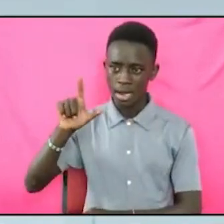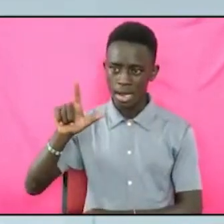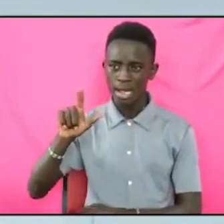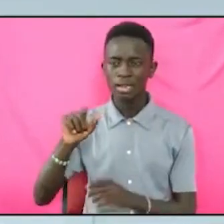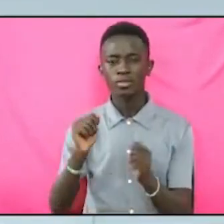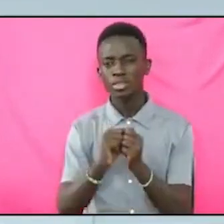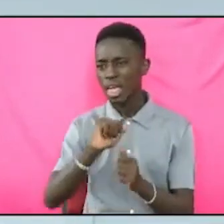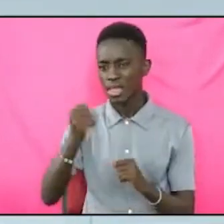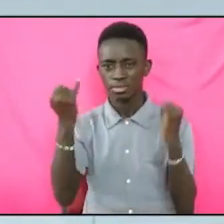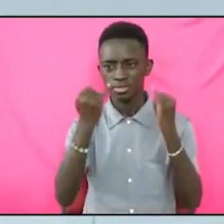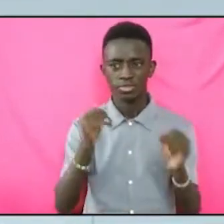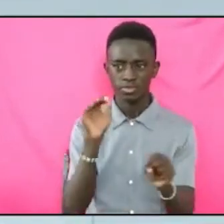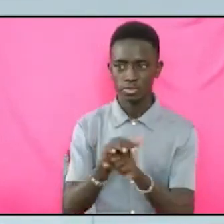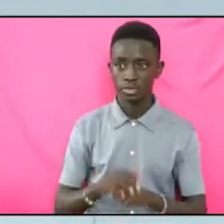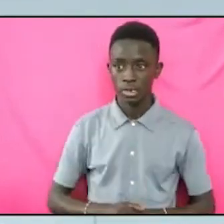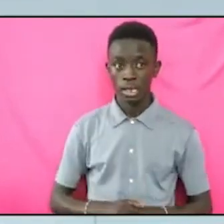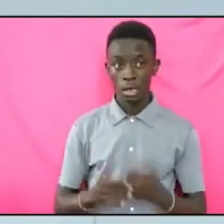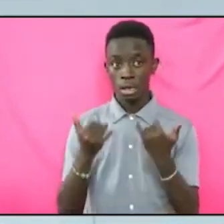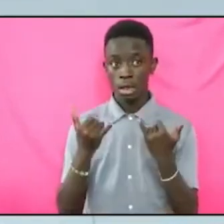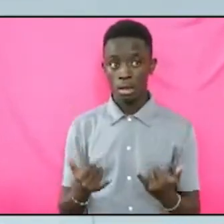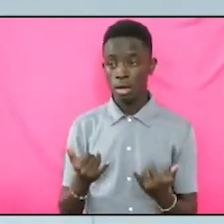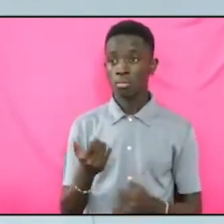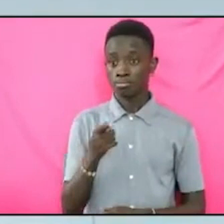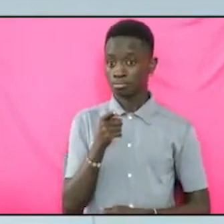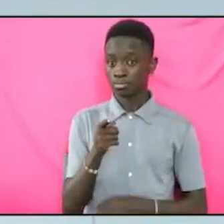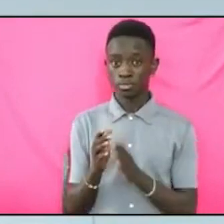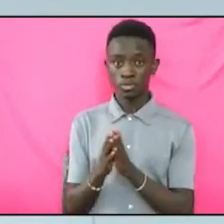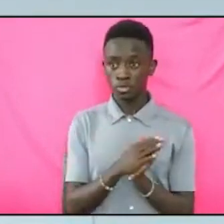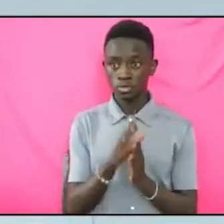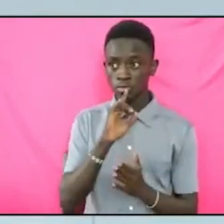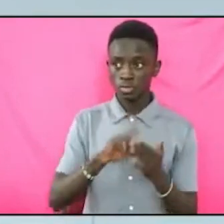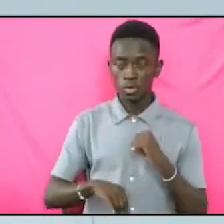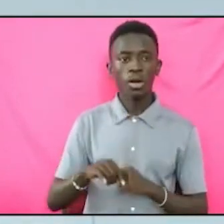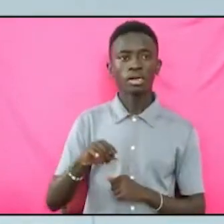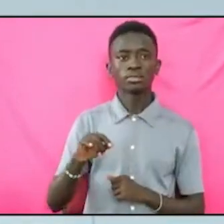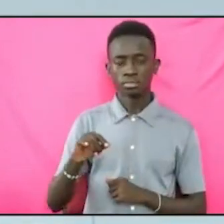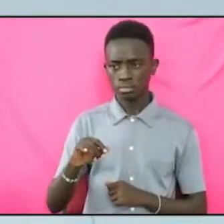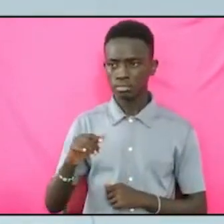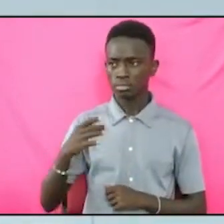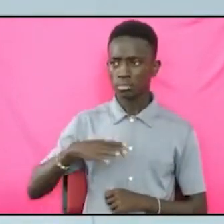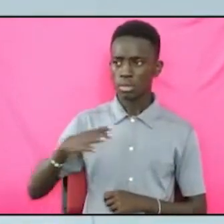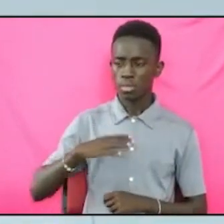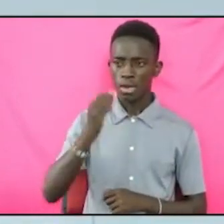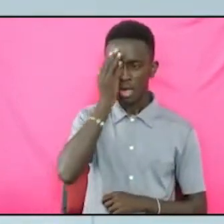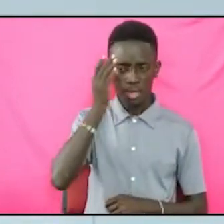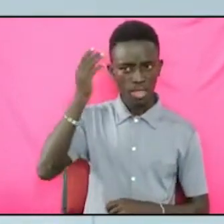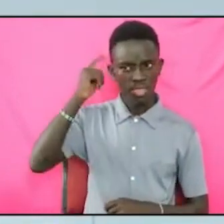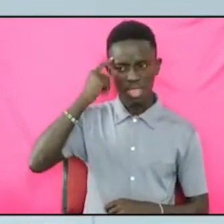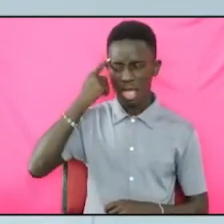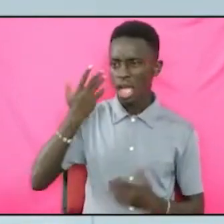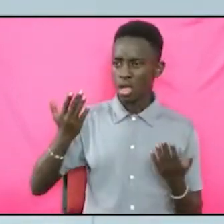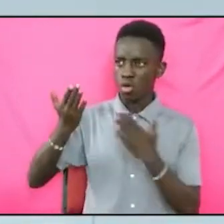doing it in the pretext that we are God's chosen people. Hawezi fanya kitu. Atadu, you know? Hawezi fanya kitu.